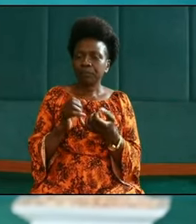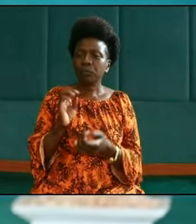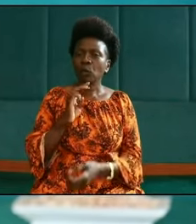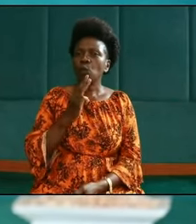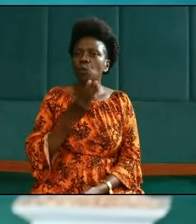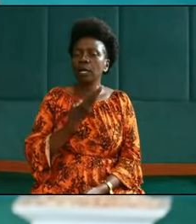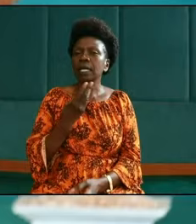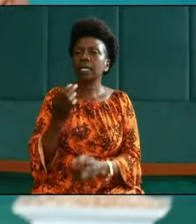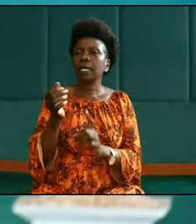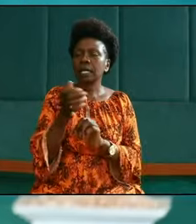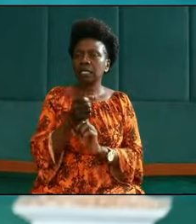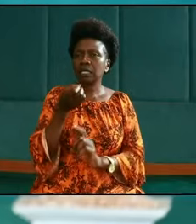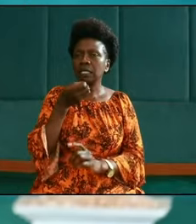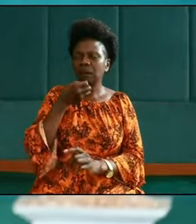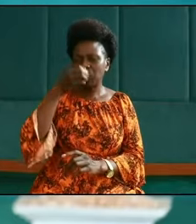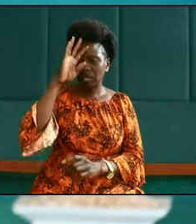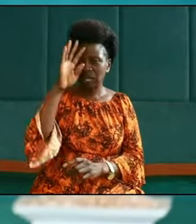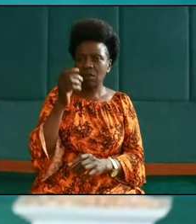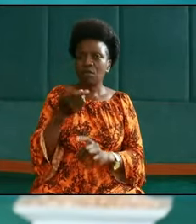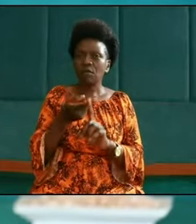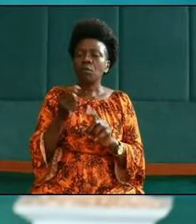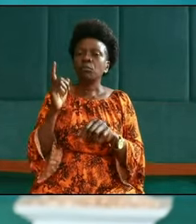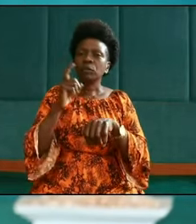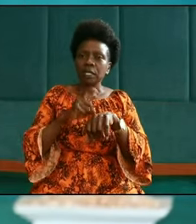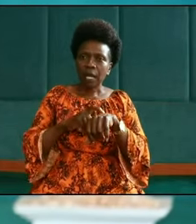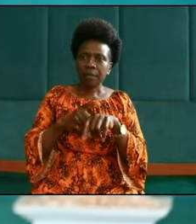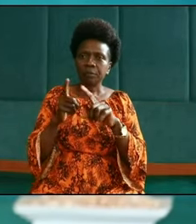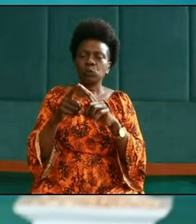we get disappointed from time to time.